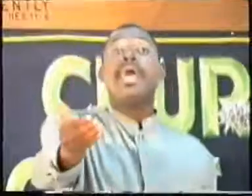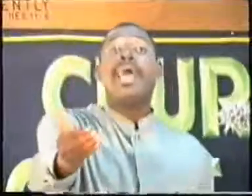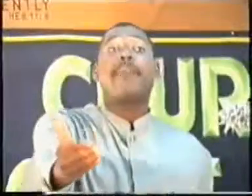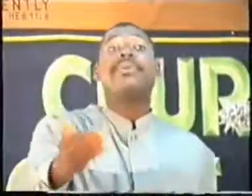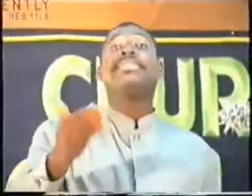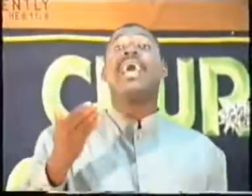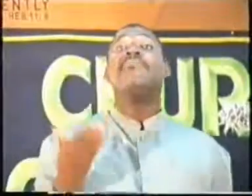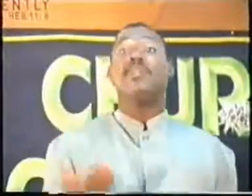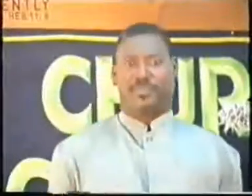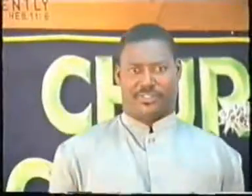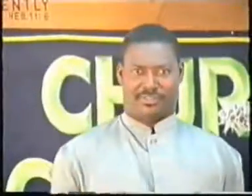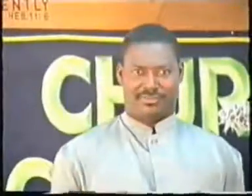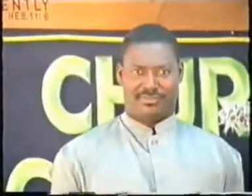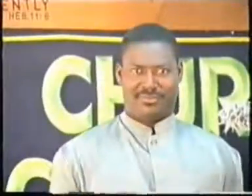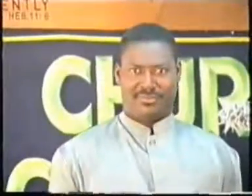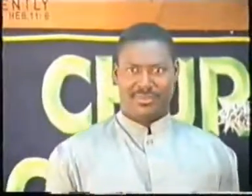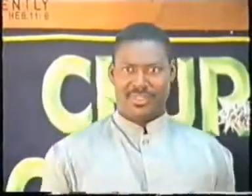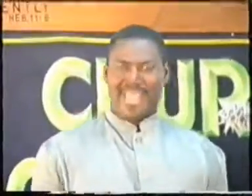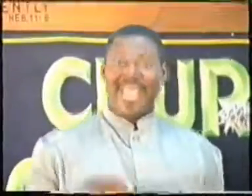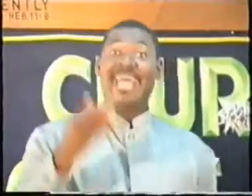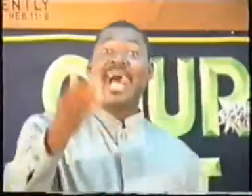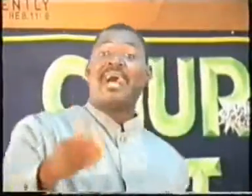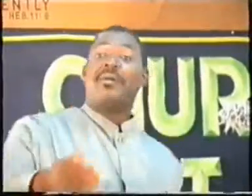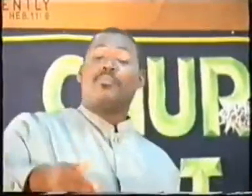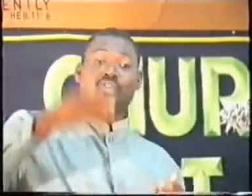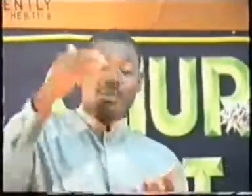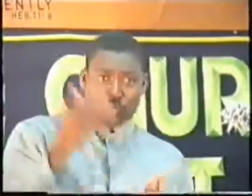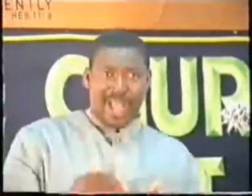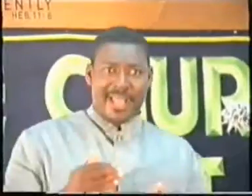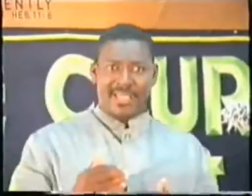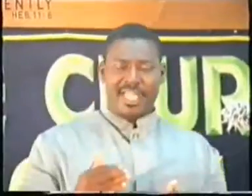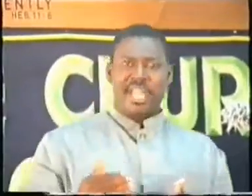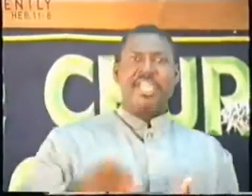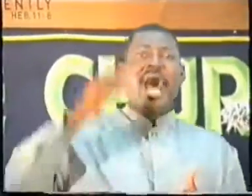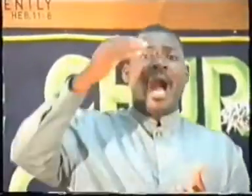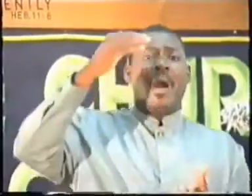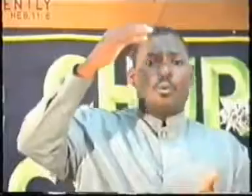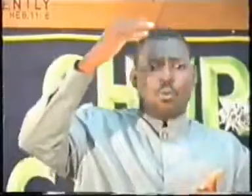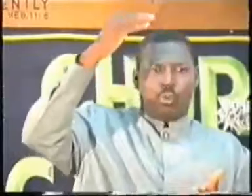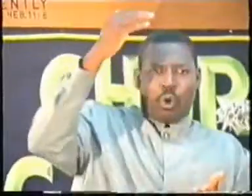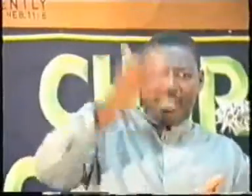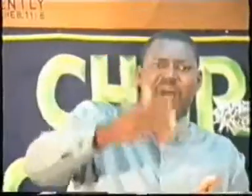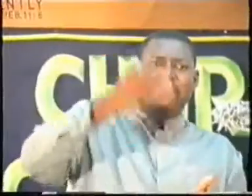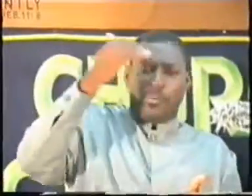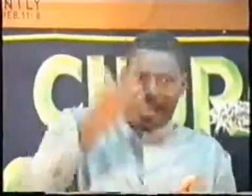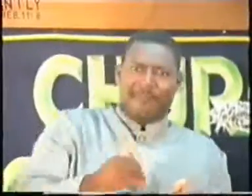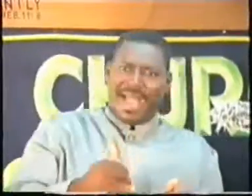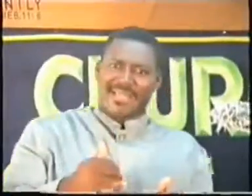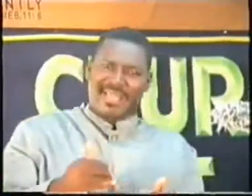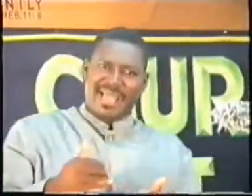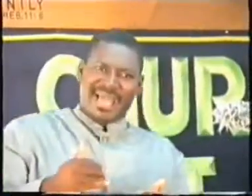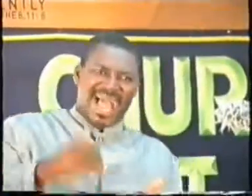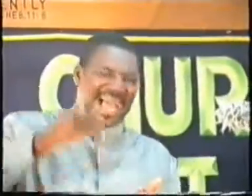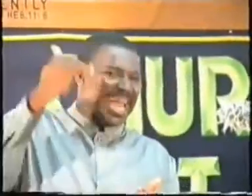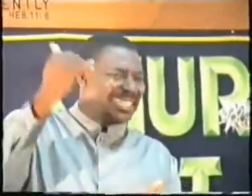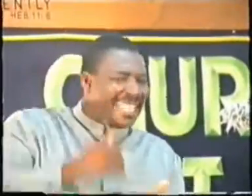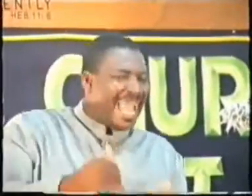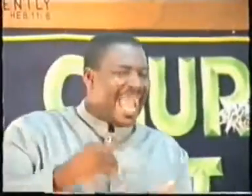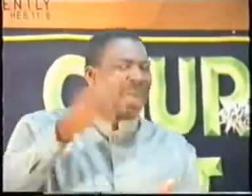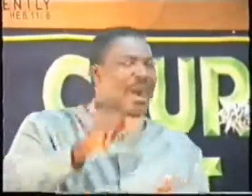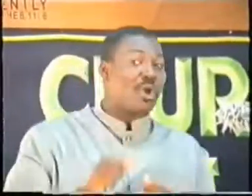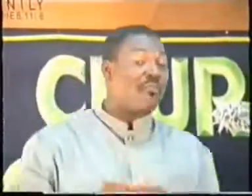bebre printing envelopes ana wo so me so a na wo de envelope na ba ana